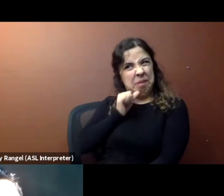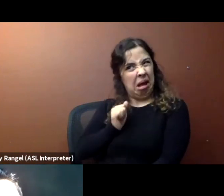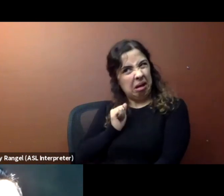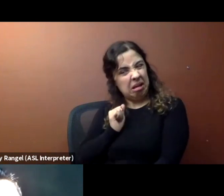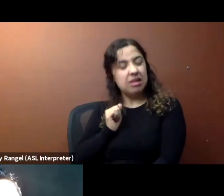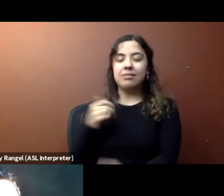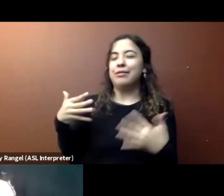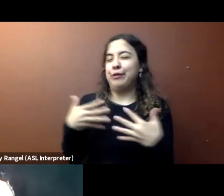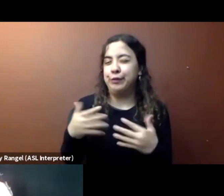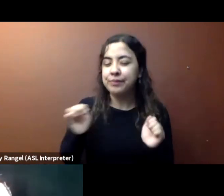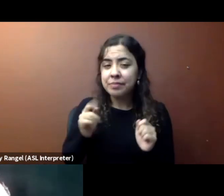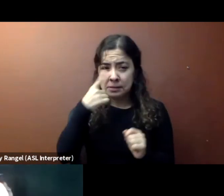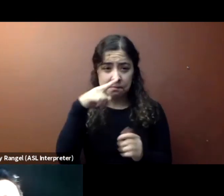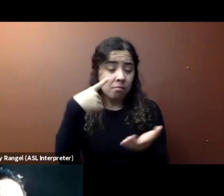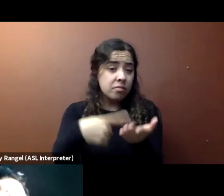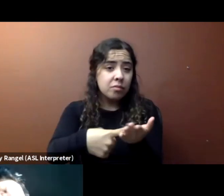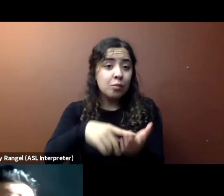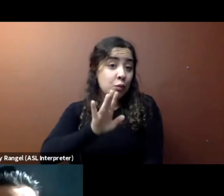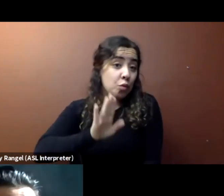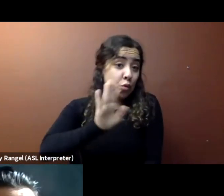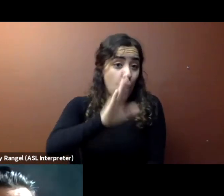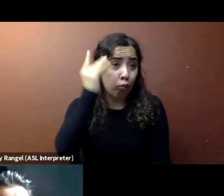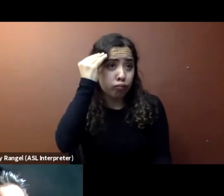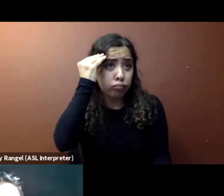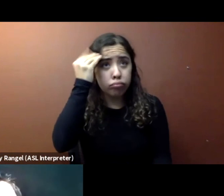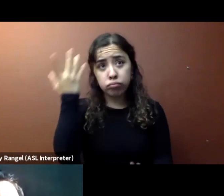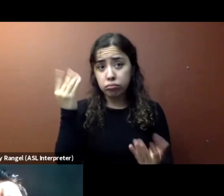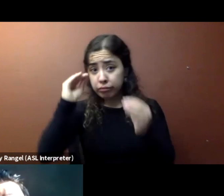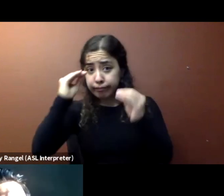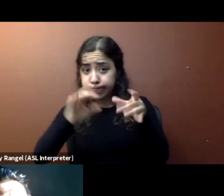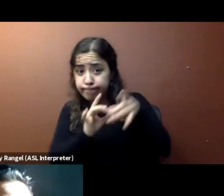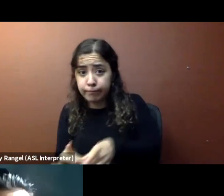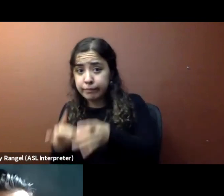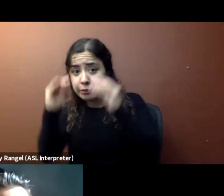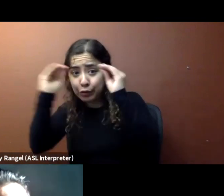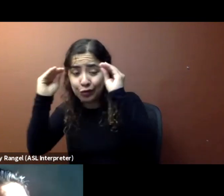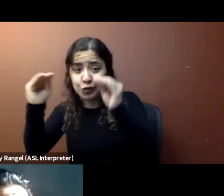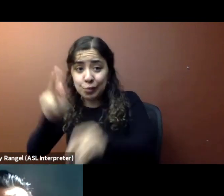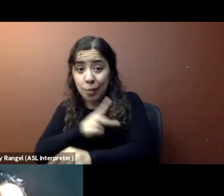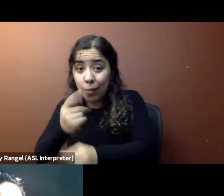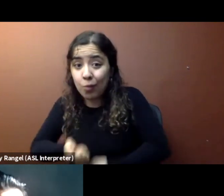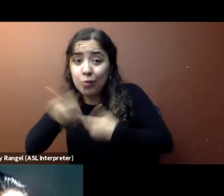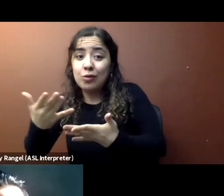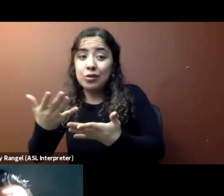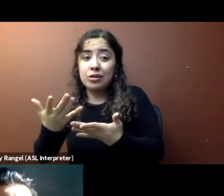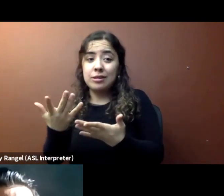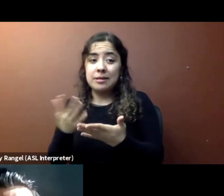like how your thoughts on teaching poetry, on like making that accessible in different ways?